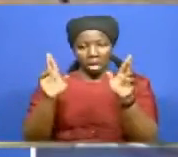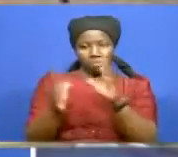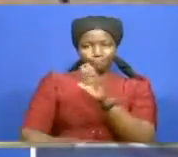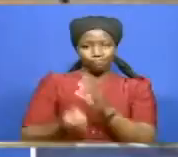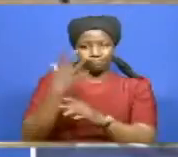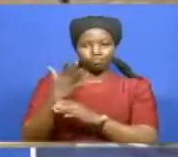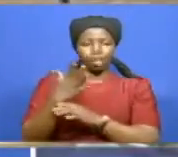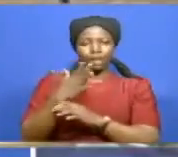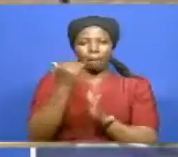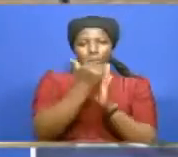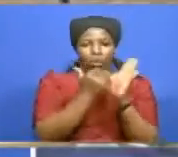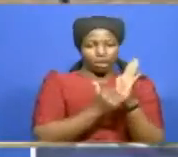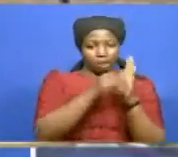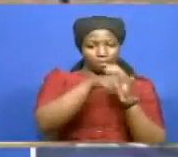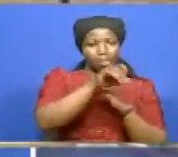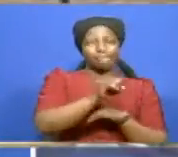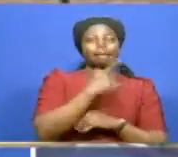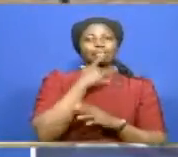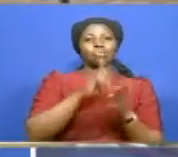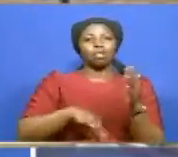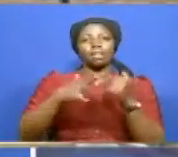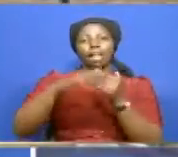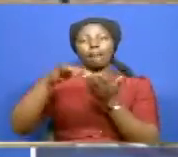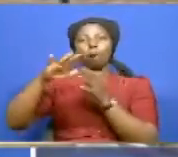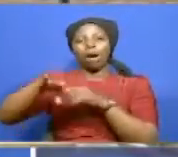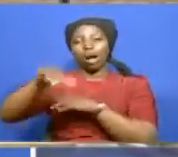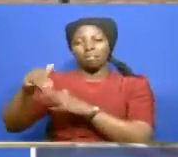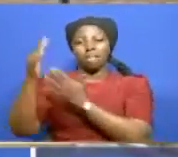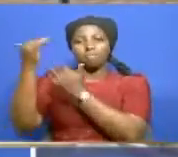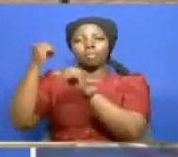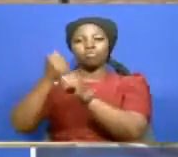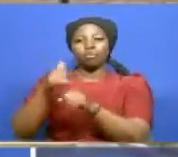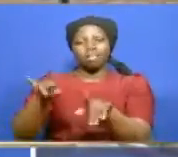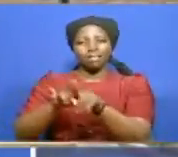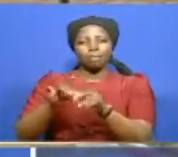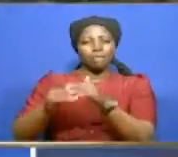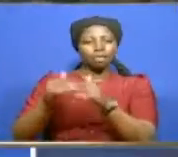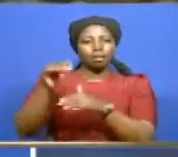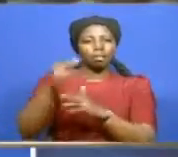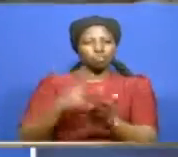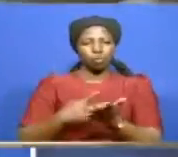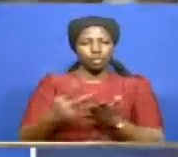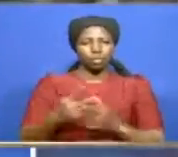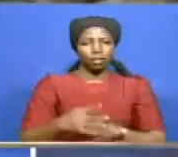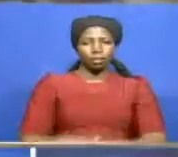The PSA's nine more counties are expected to do so in the next 2 weeks.